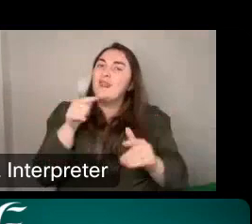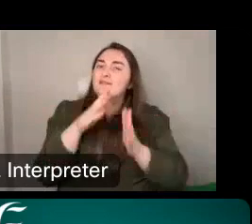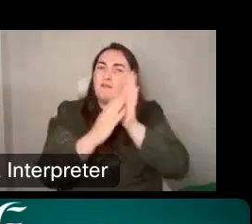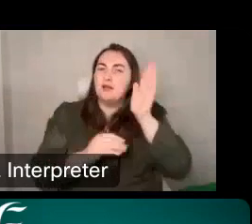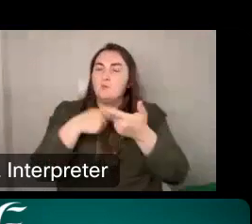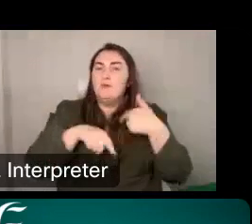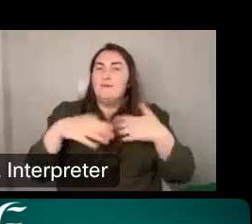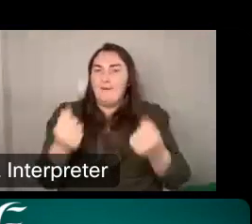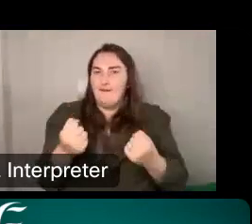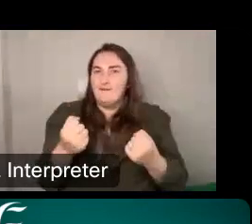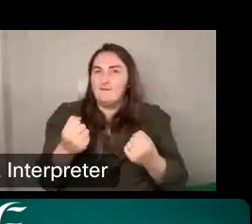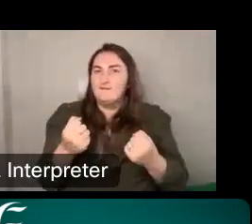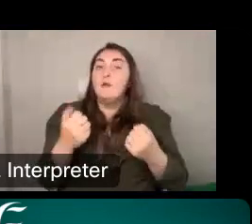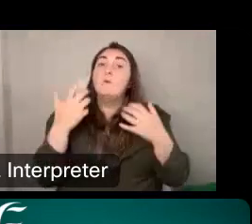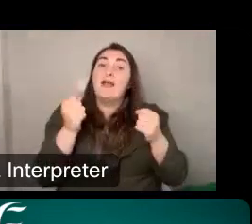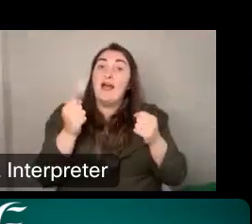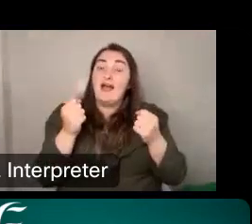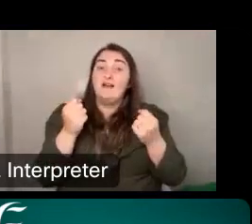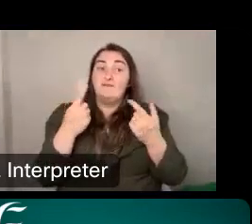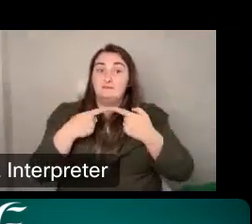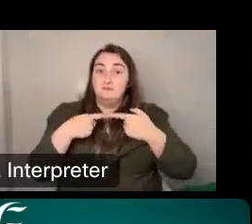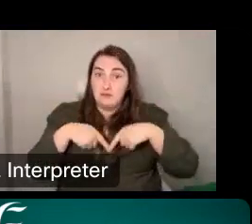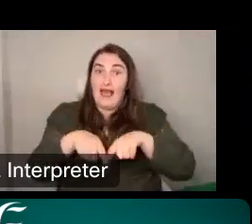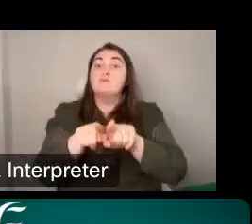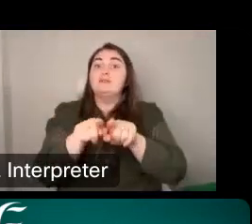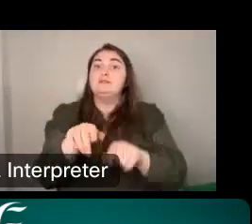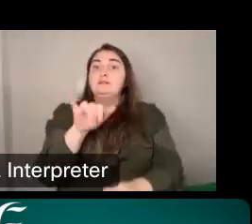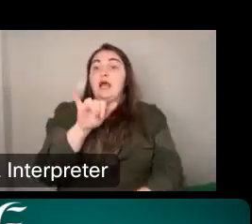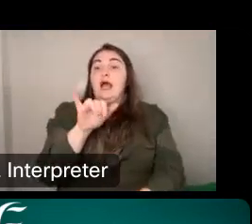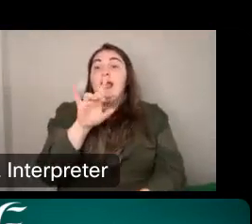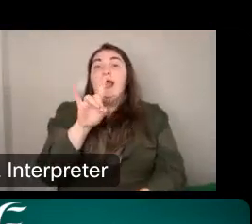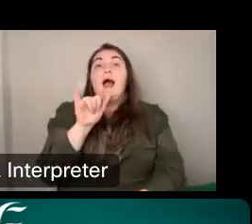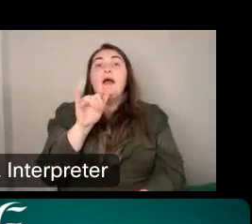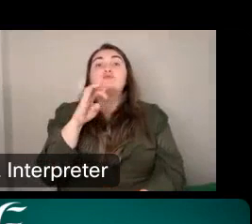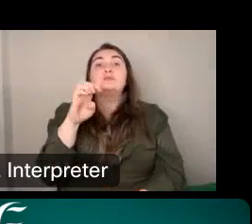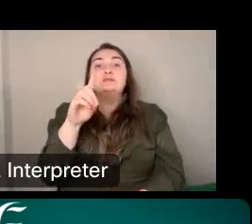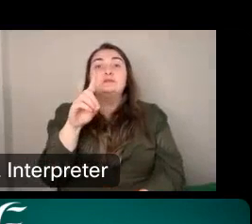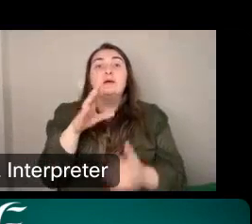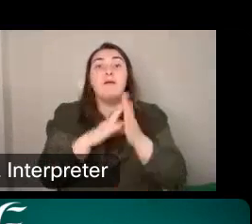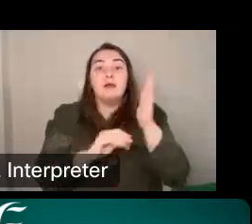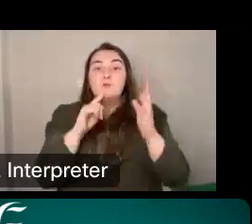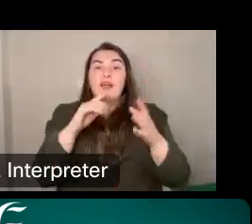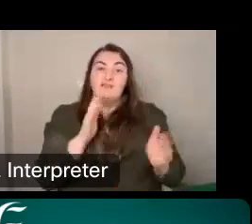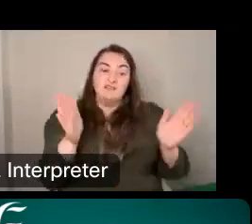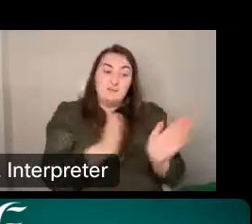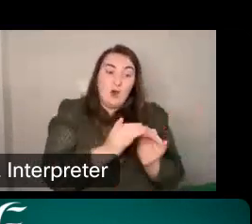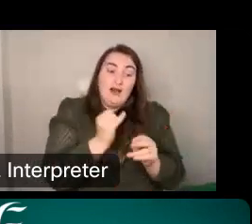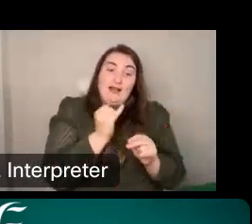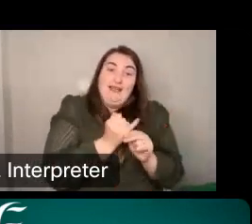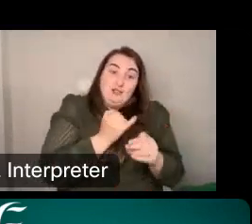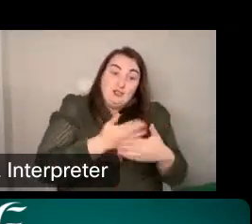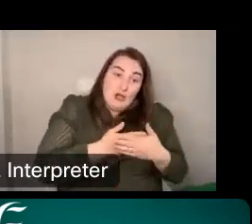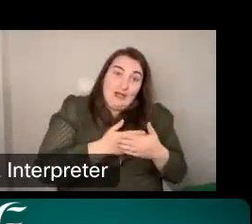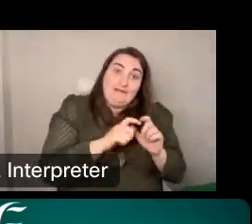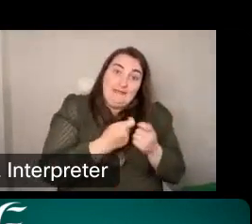have. We have a hybrid model. And what that means is that we have a smaller specialist internal team of